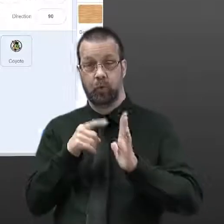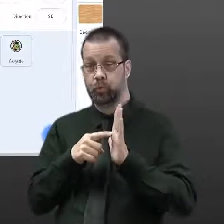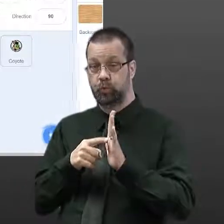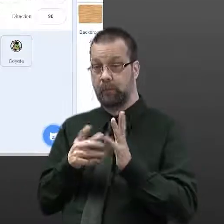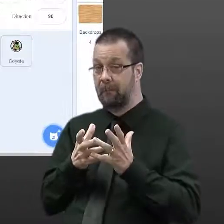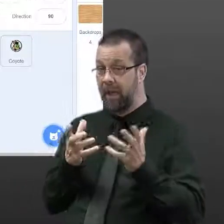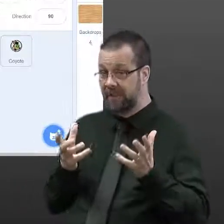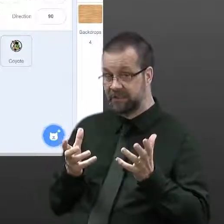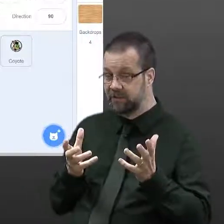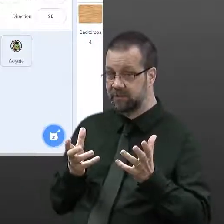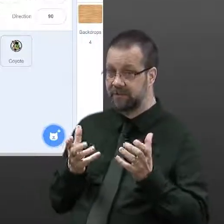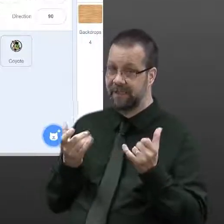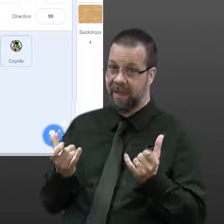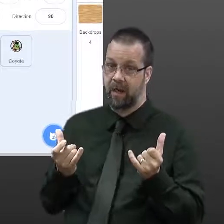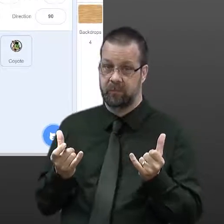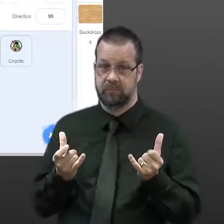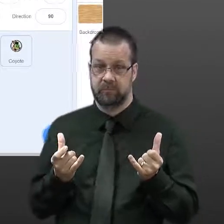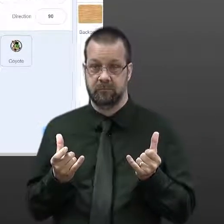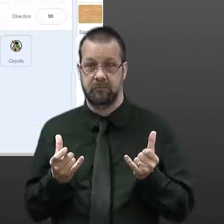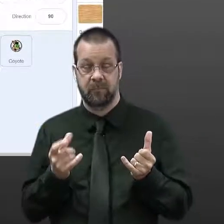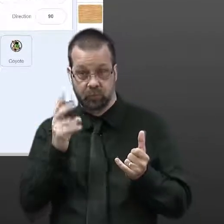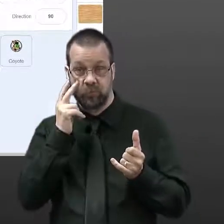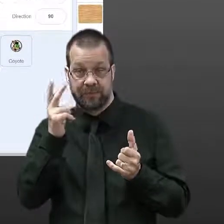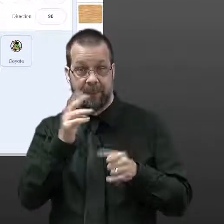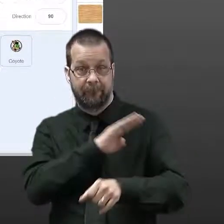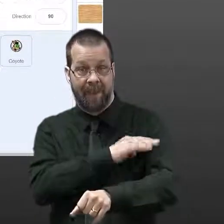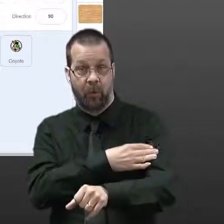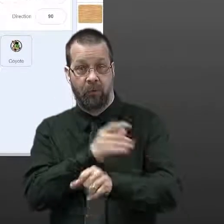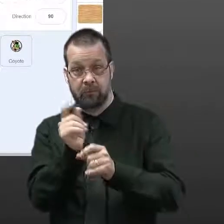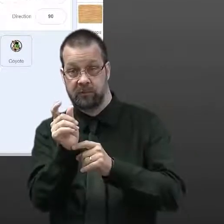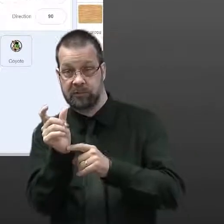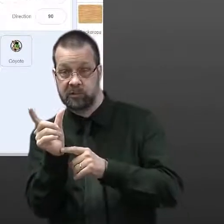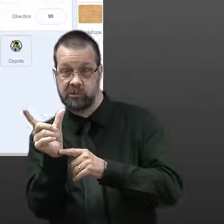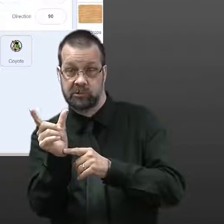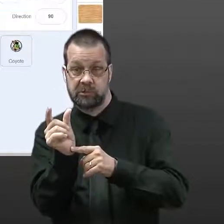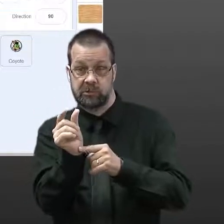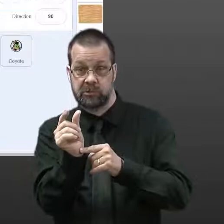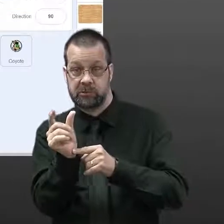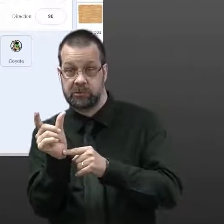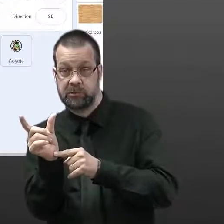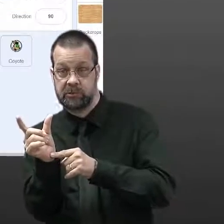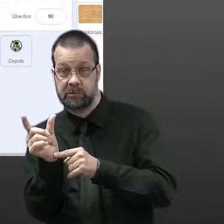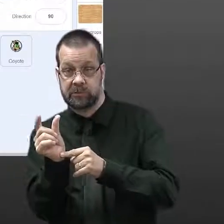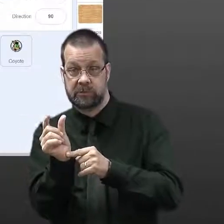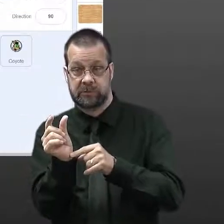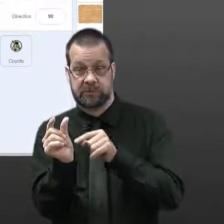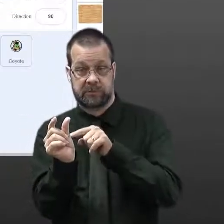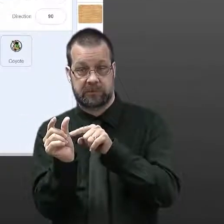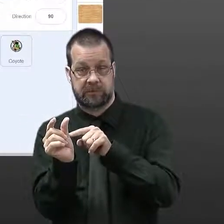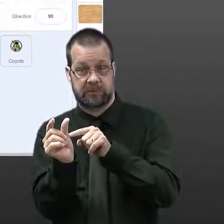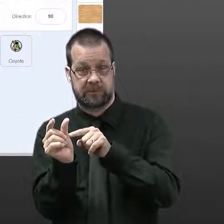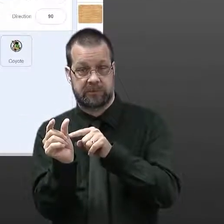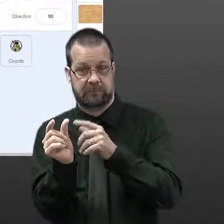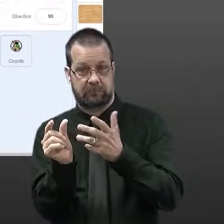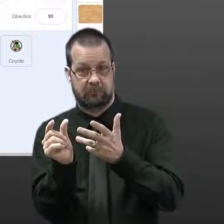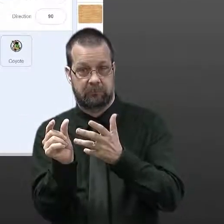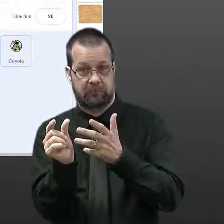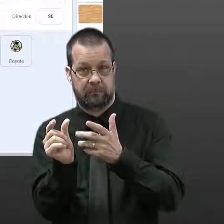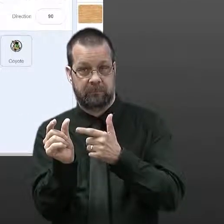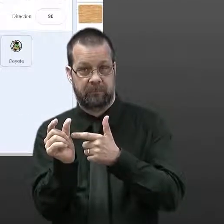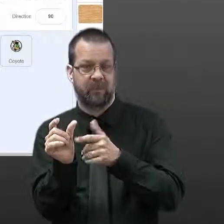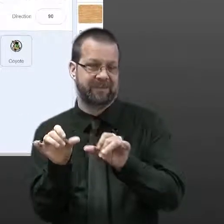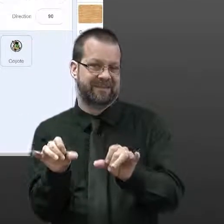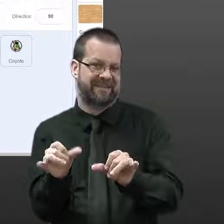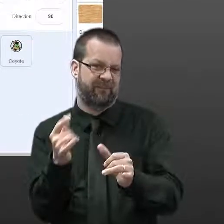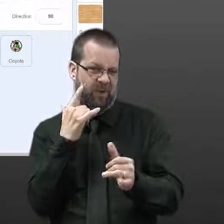code won't do a lot yet. You still will be able to build up power when you hold the space bar,